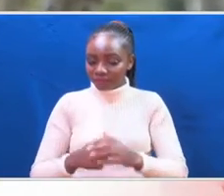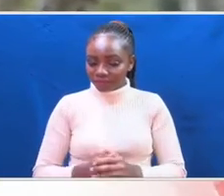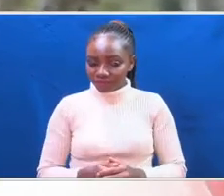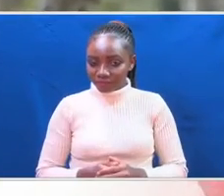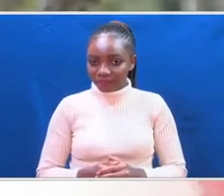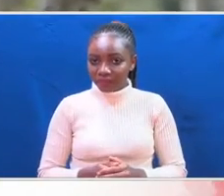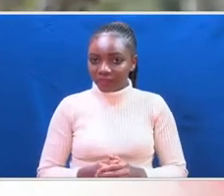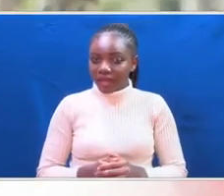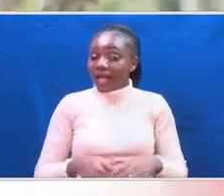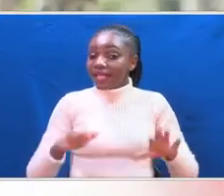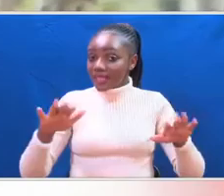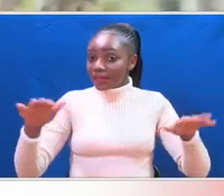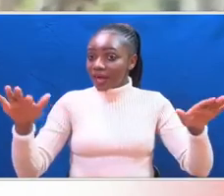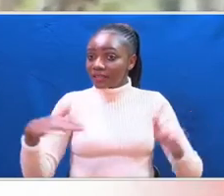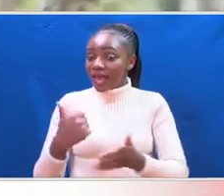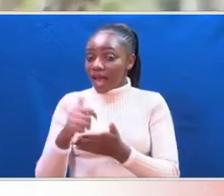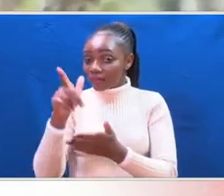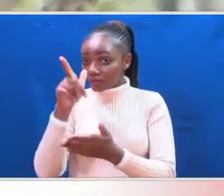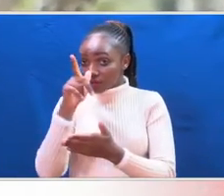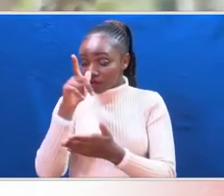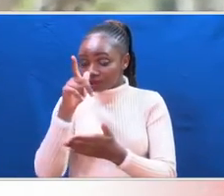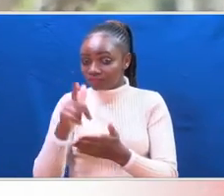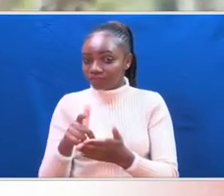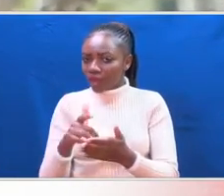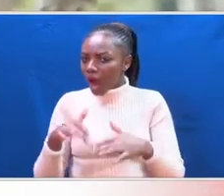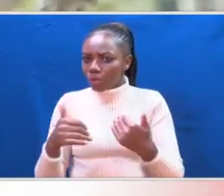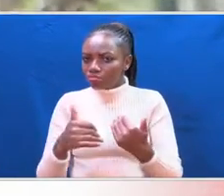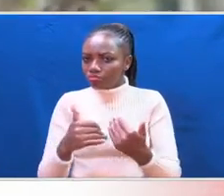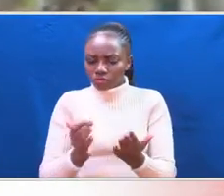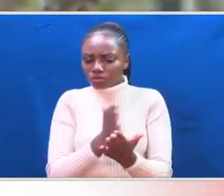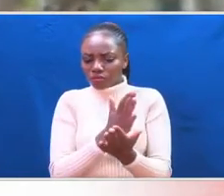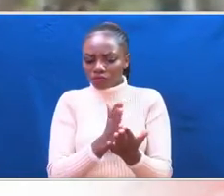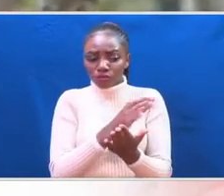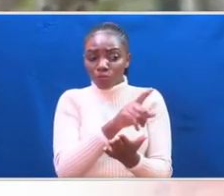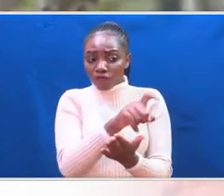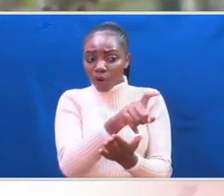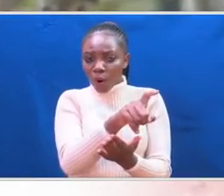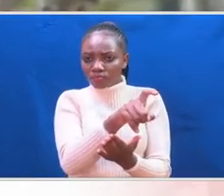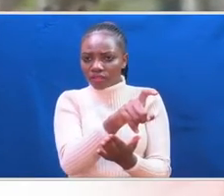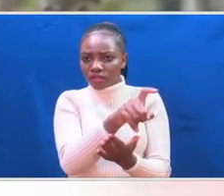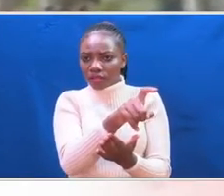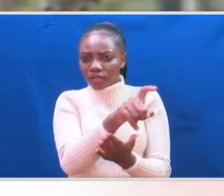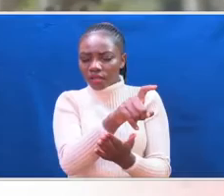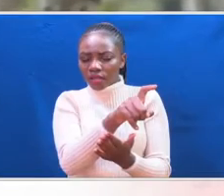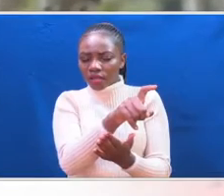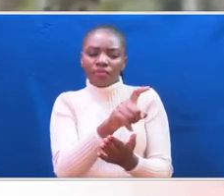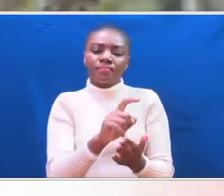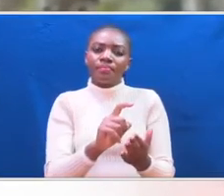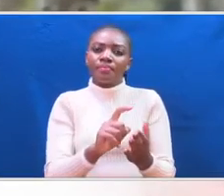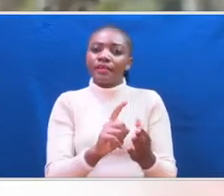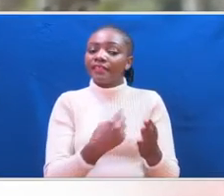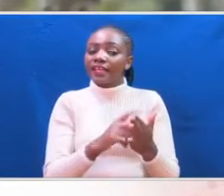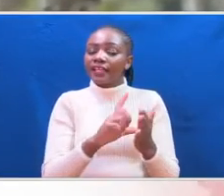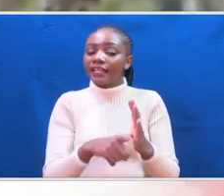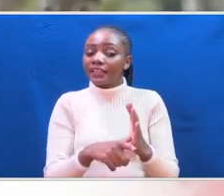wanasaidia kwa kungawa hile worms. Paada ya kungawa hiyo worms, paada ya bia wana